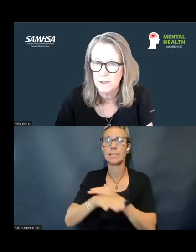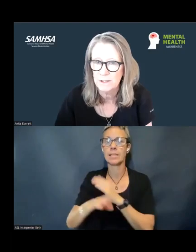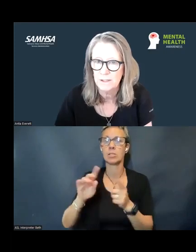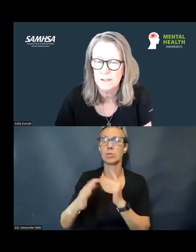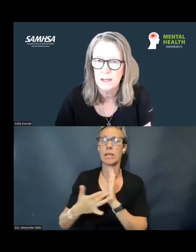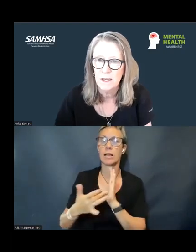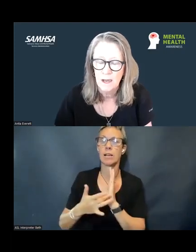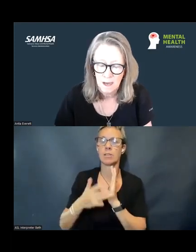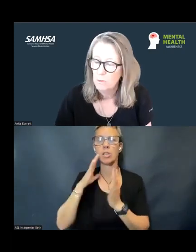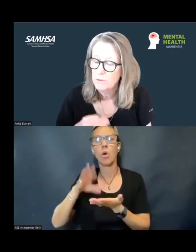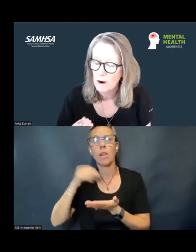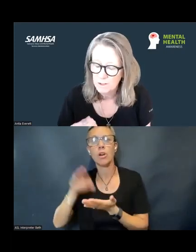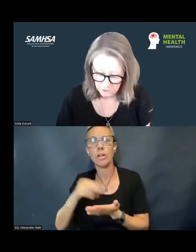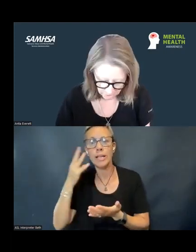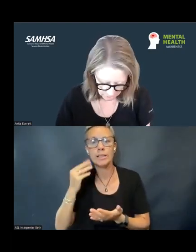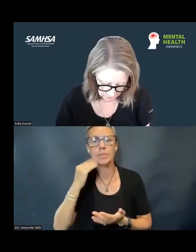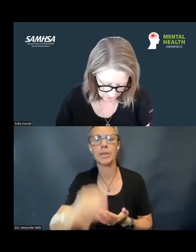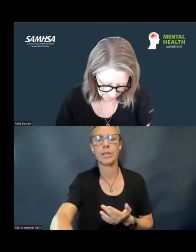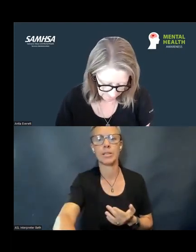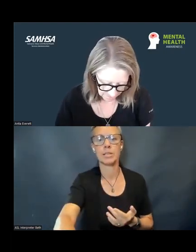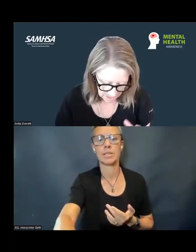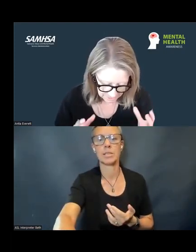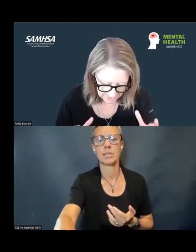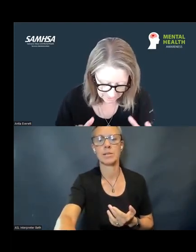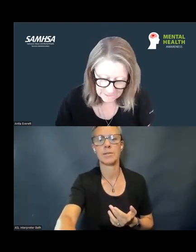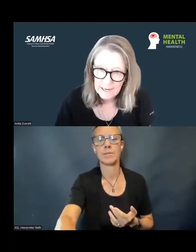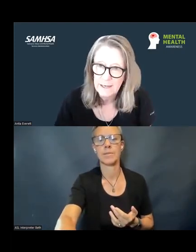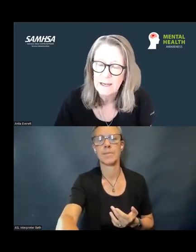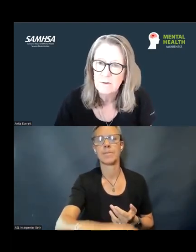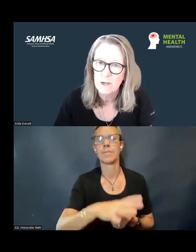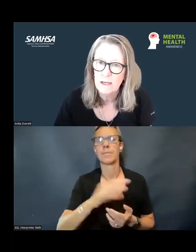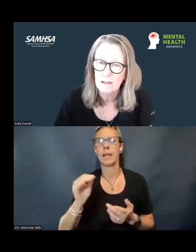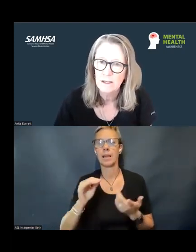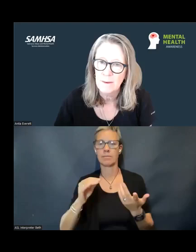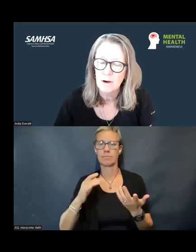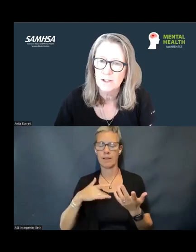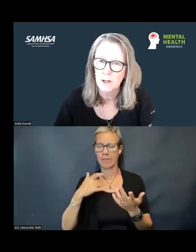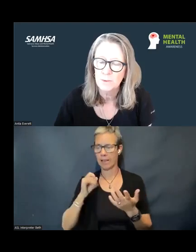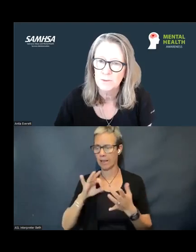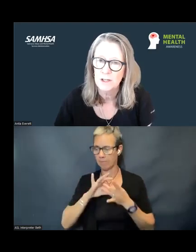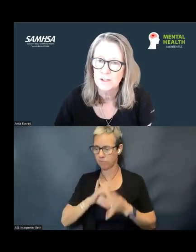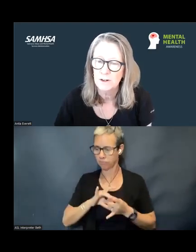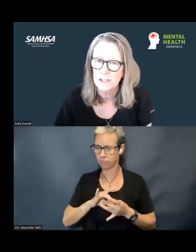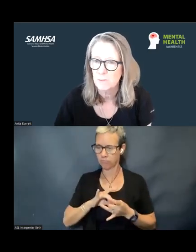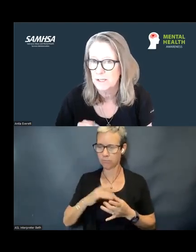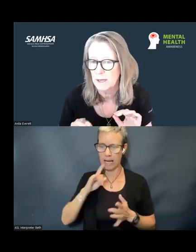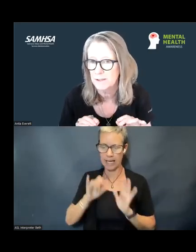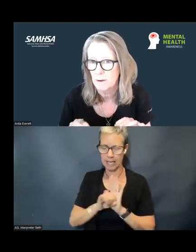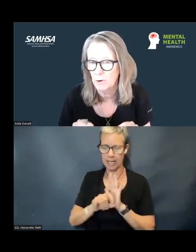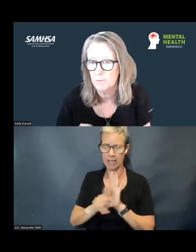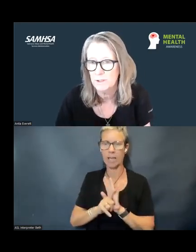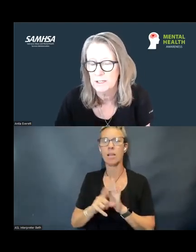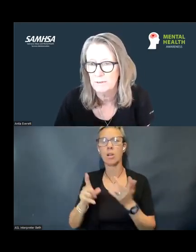learning experiences. With regards to a sense of identity, we came across multiple different concerns